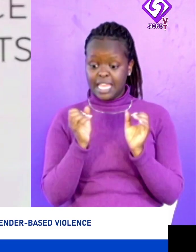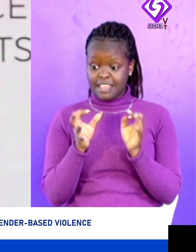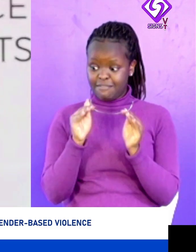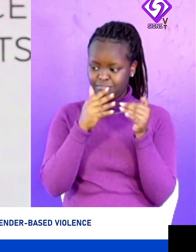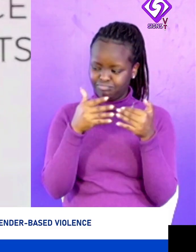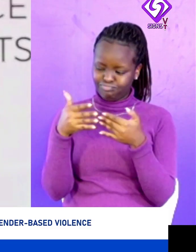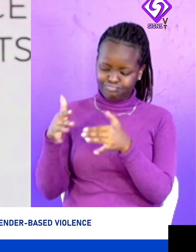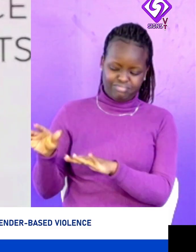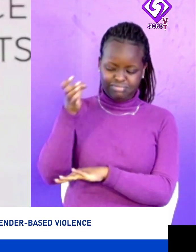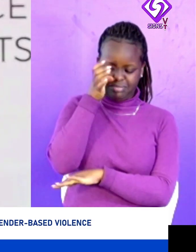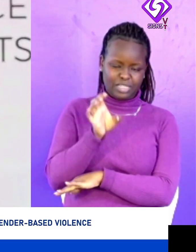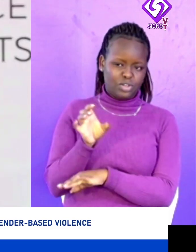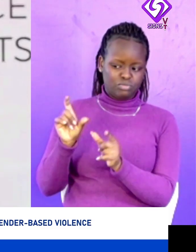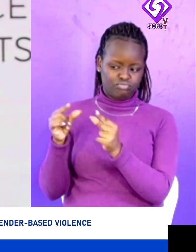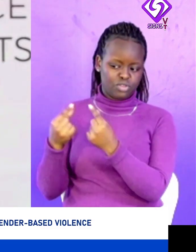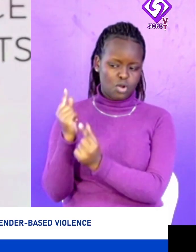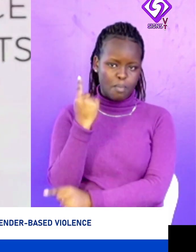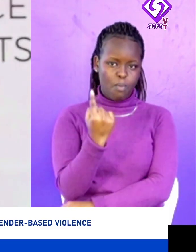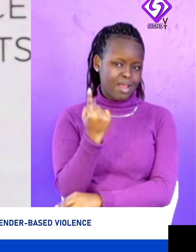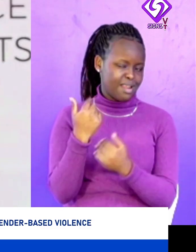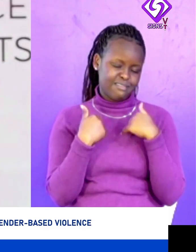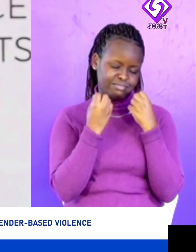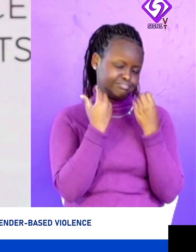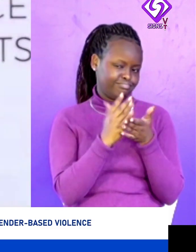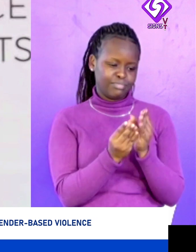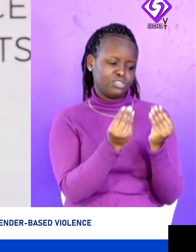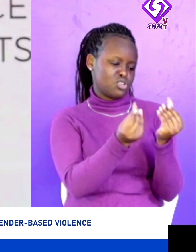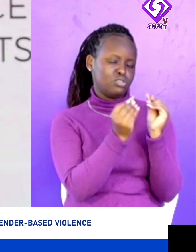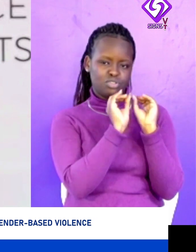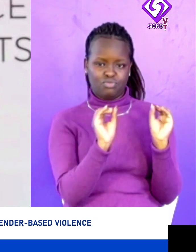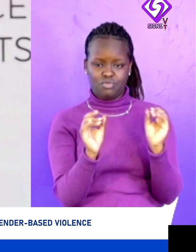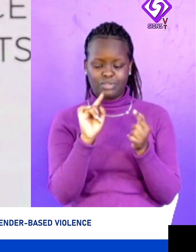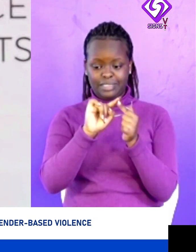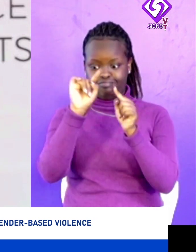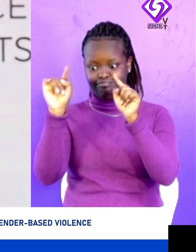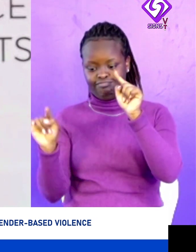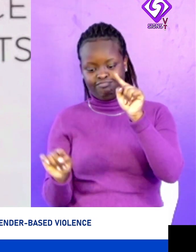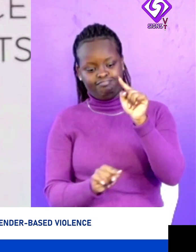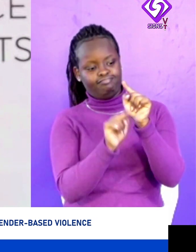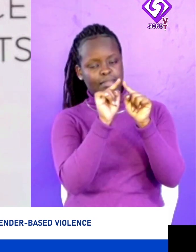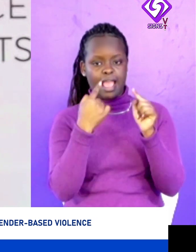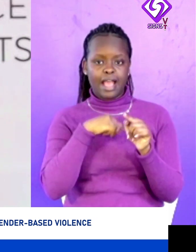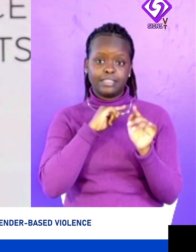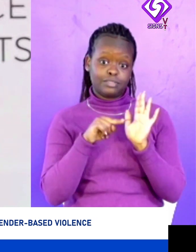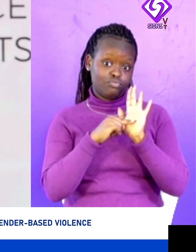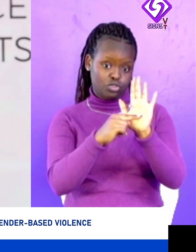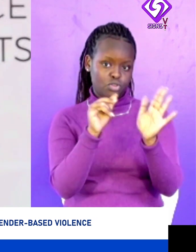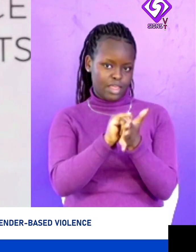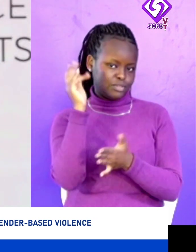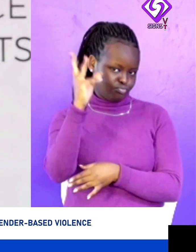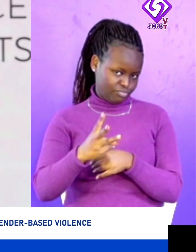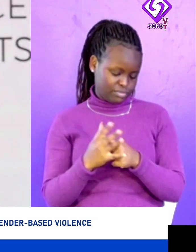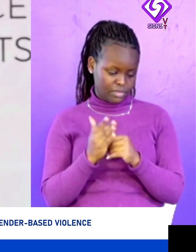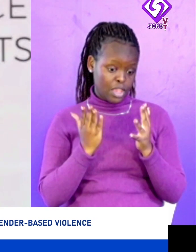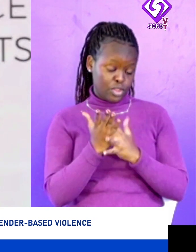of the society out, there's nothing we are solving. It's a roller coaster, and we are going to demonstrate that. So through